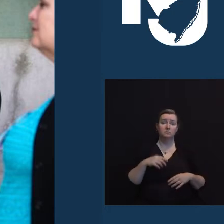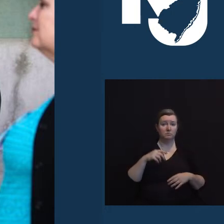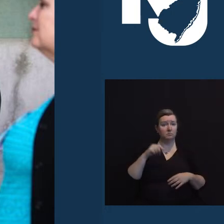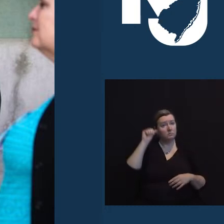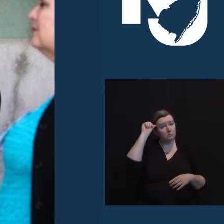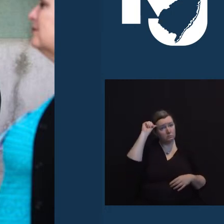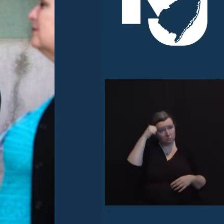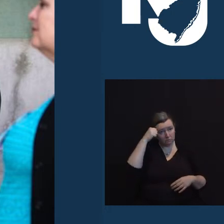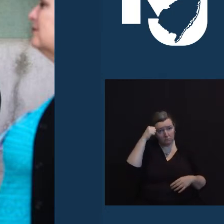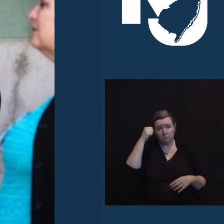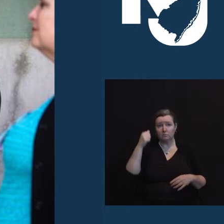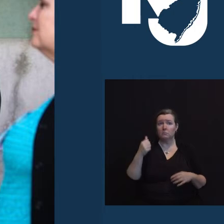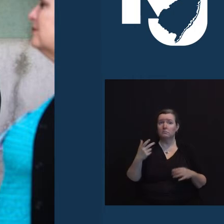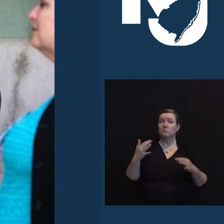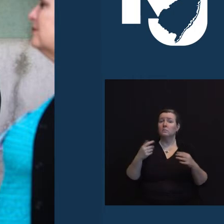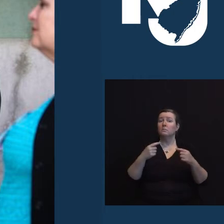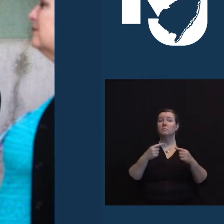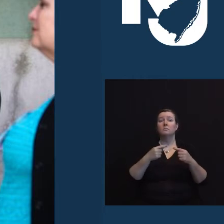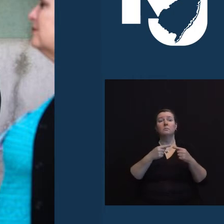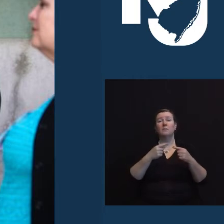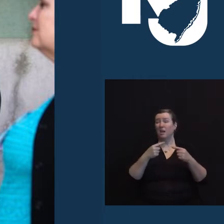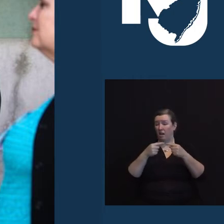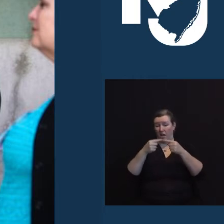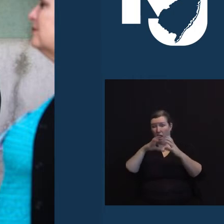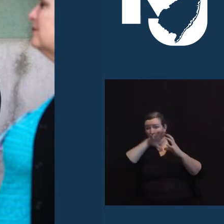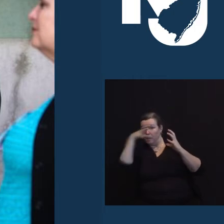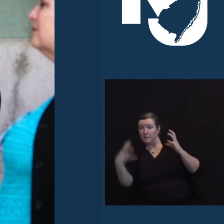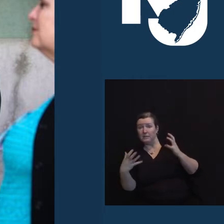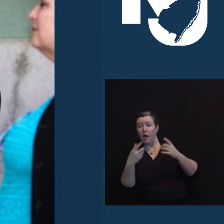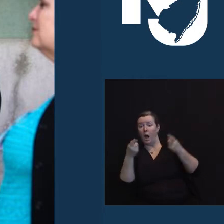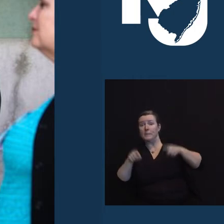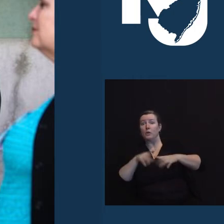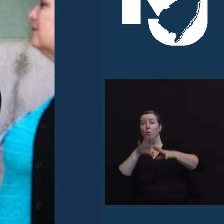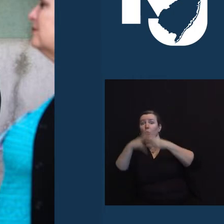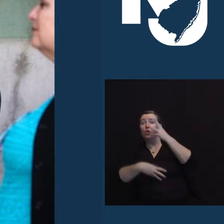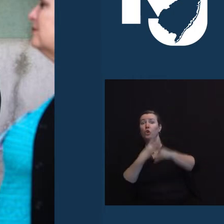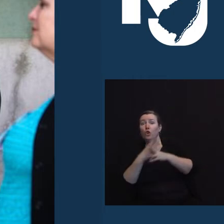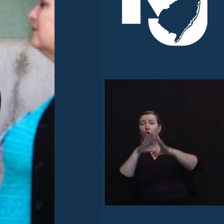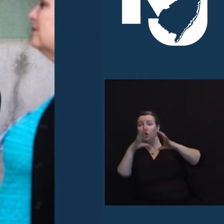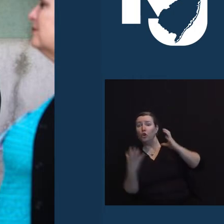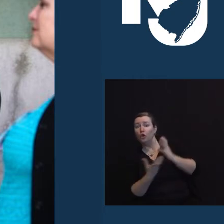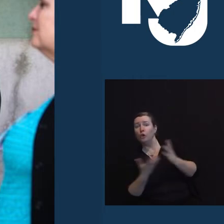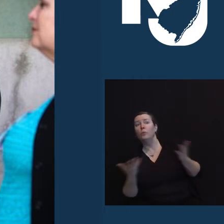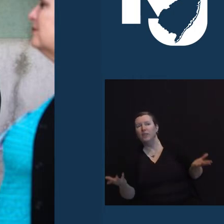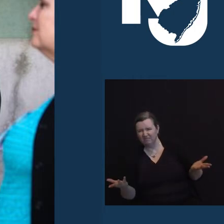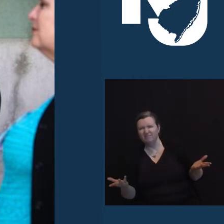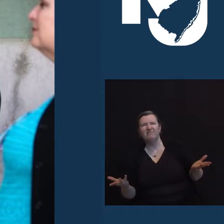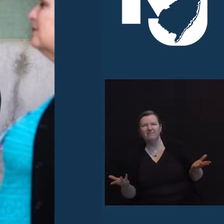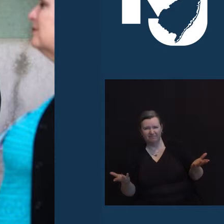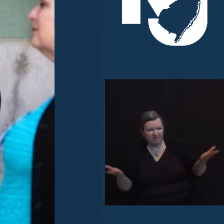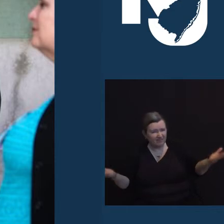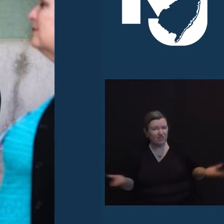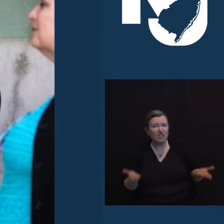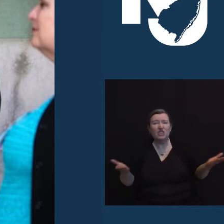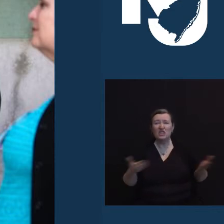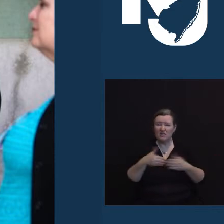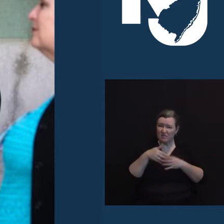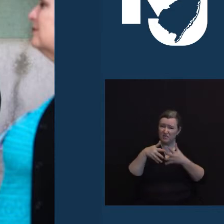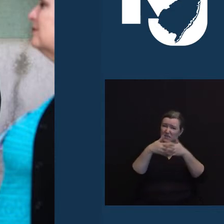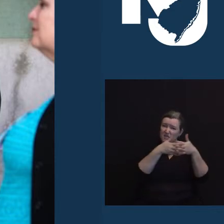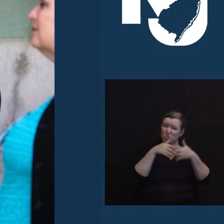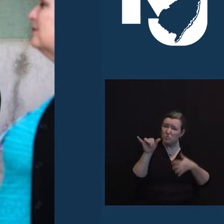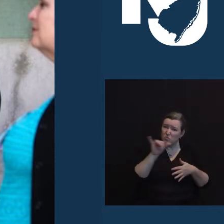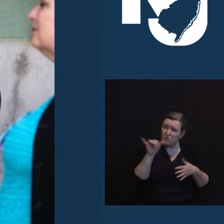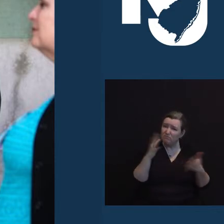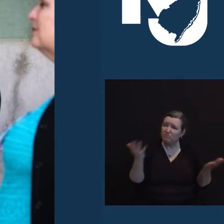yes, even in our nation. The ranks of those who bore witness to the Holocaust are dwindling, and their stories